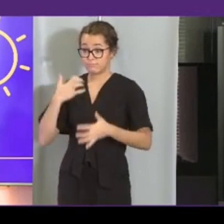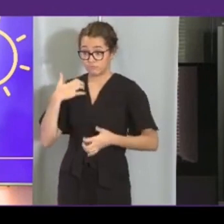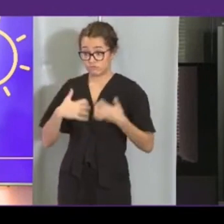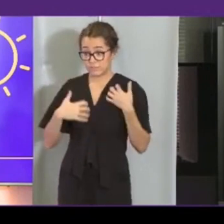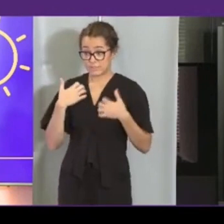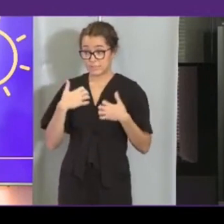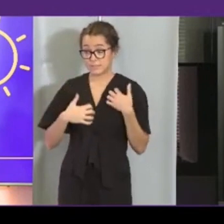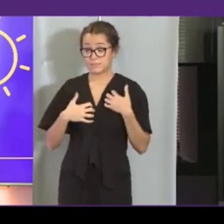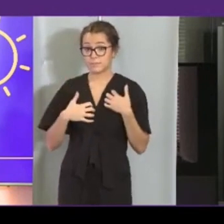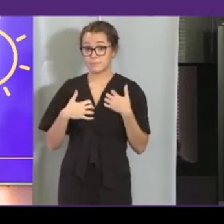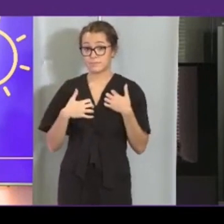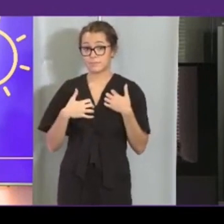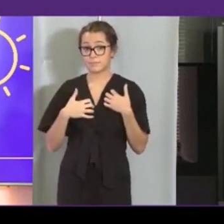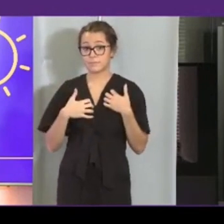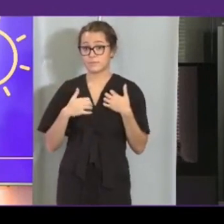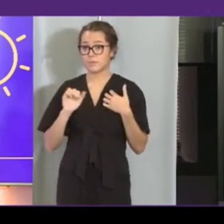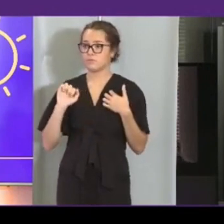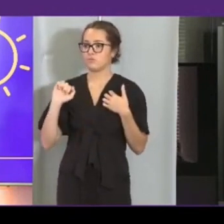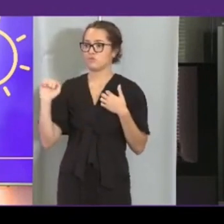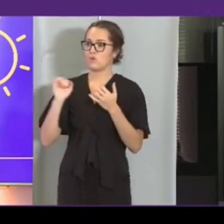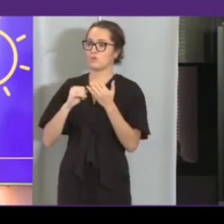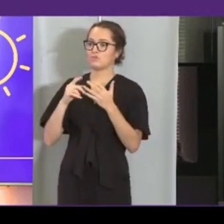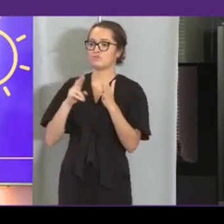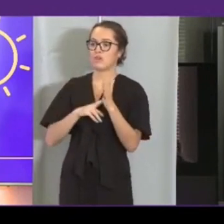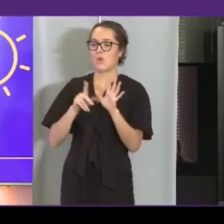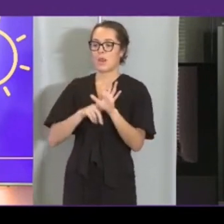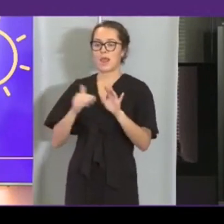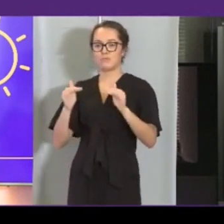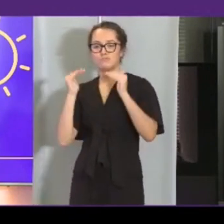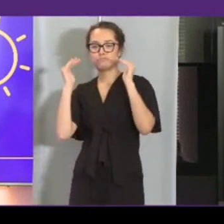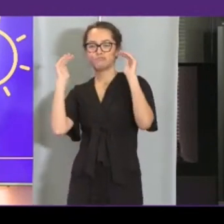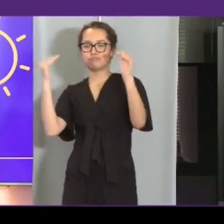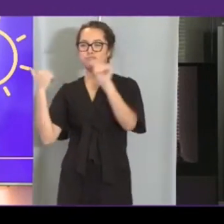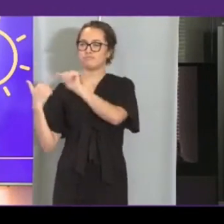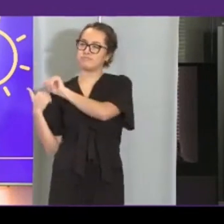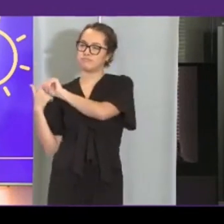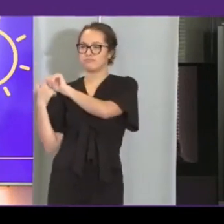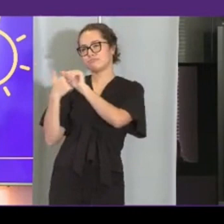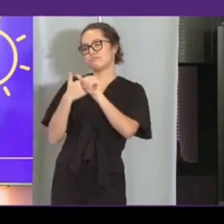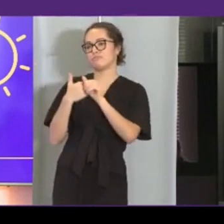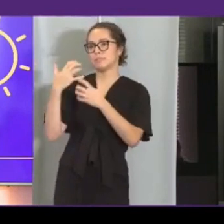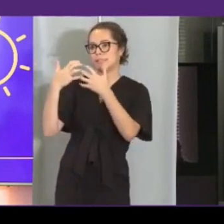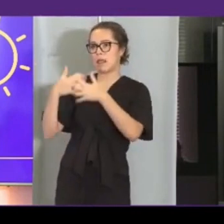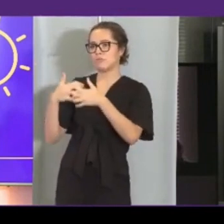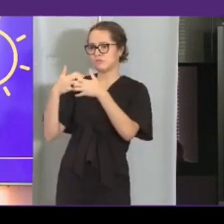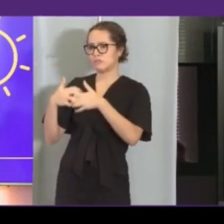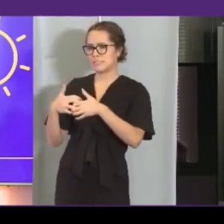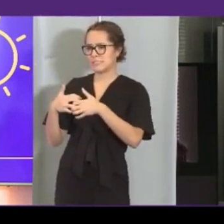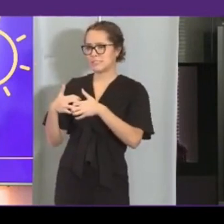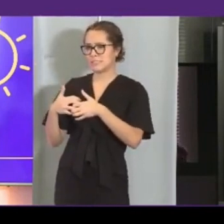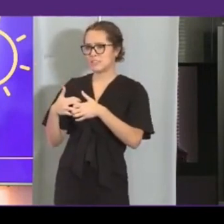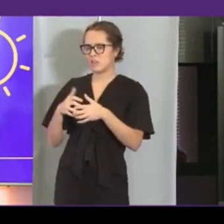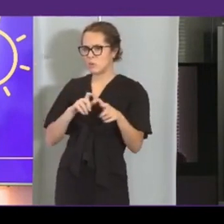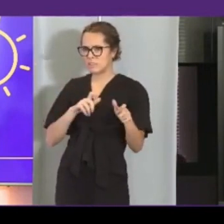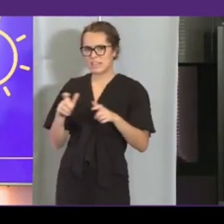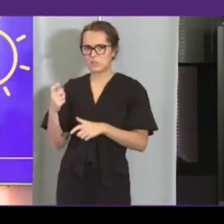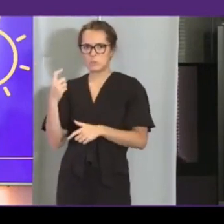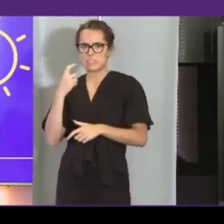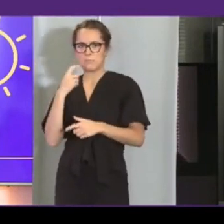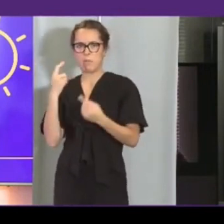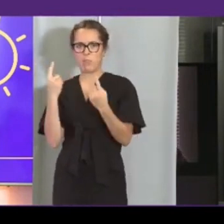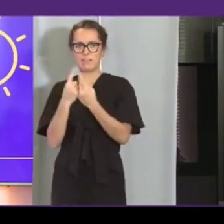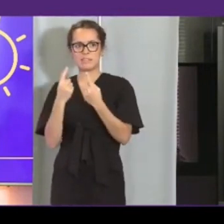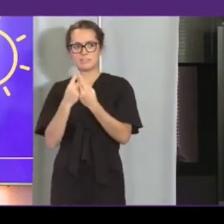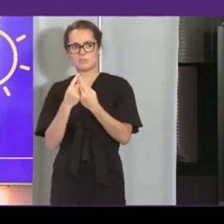It isn't because you're Sony and you've got the mighty technology company behind you. You're still doing relatively the same simple things to put things in front of people